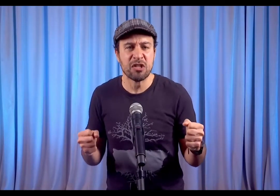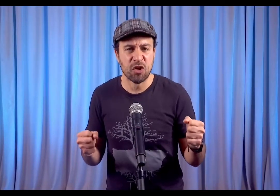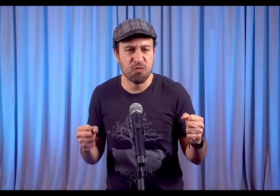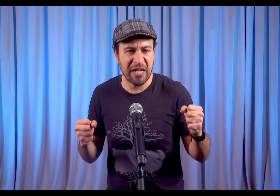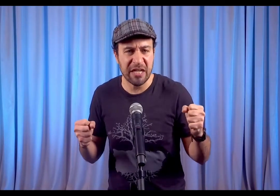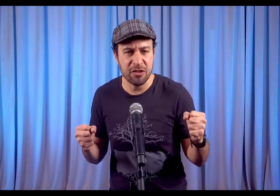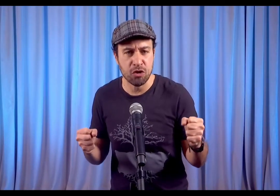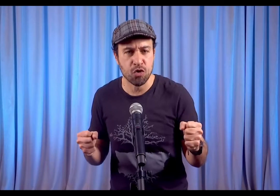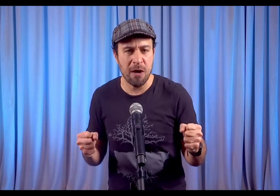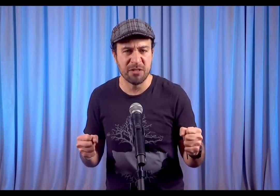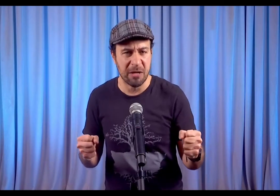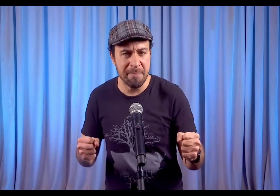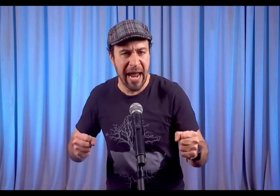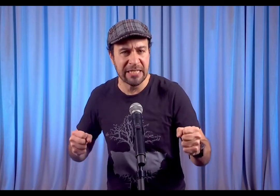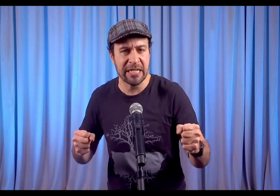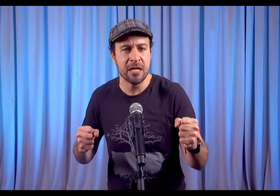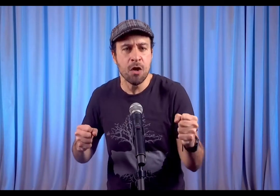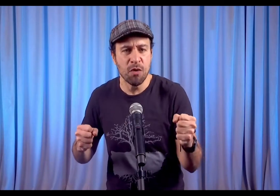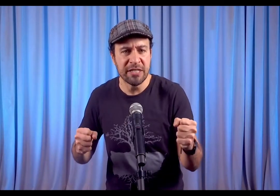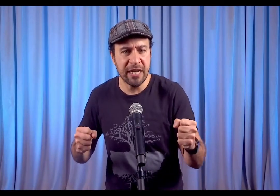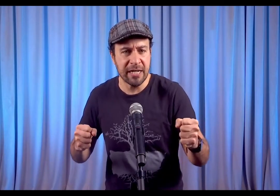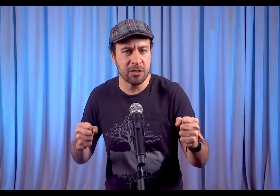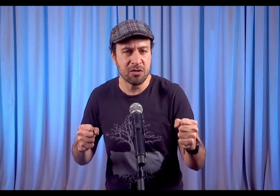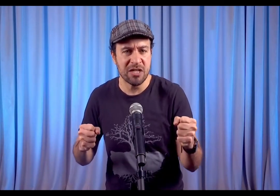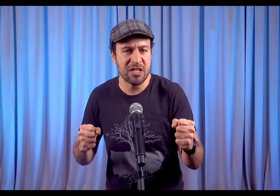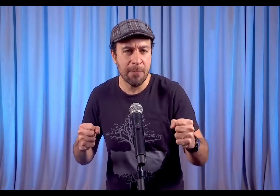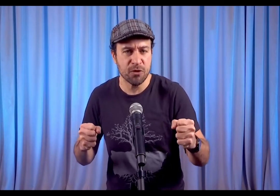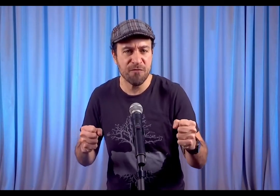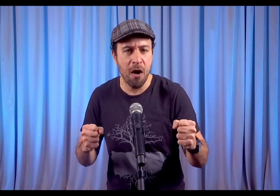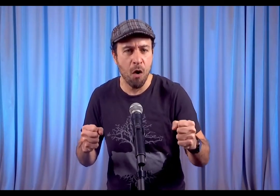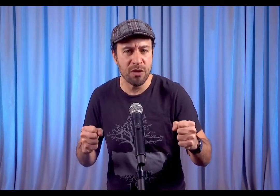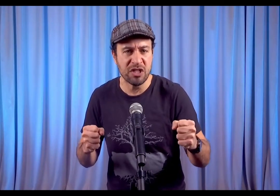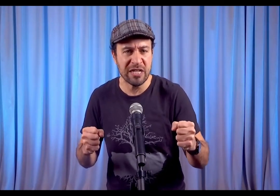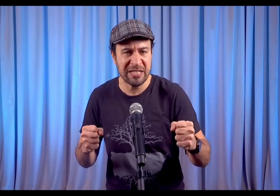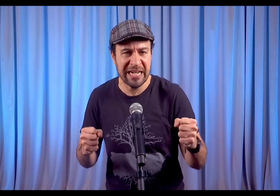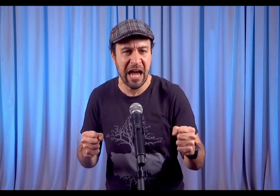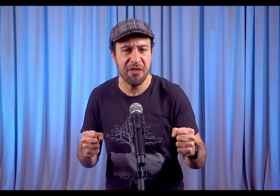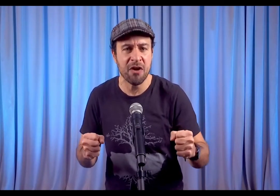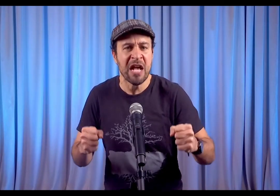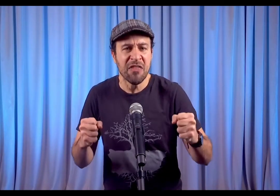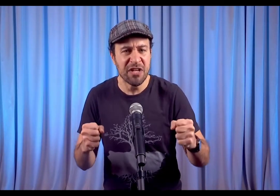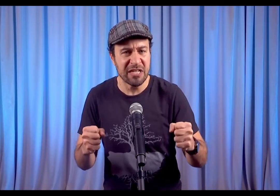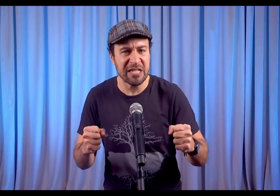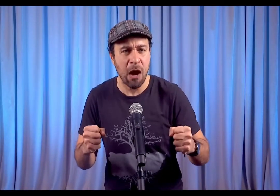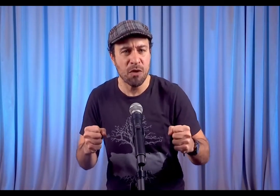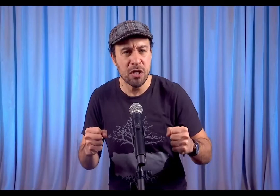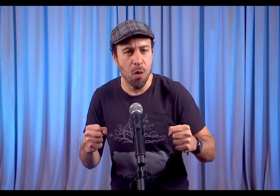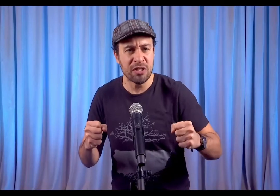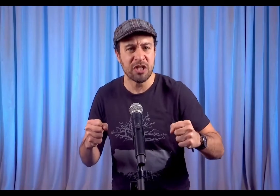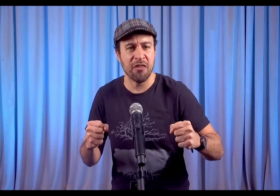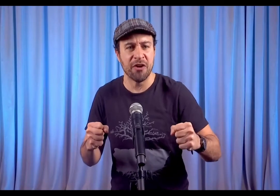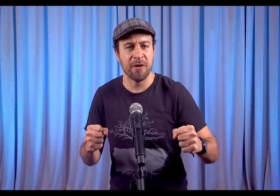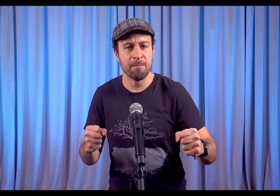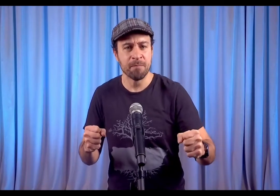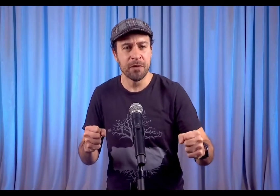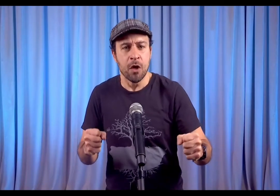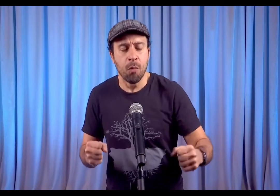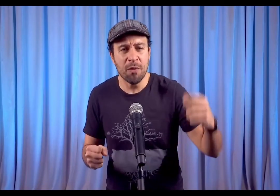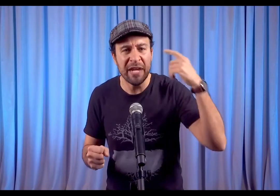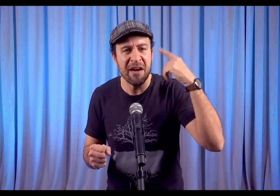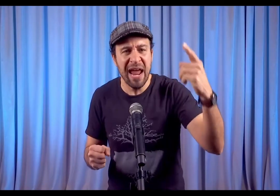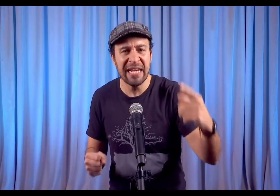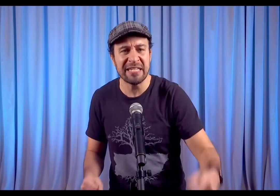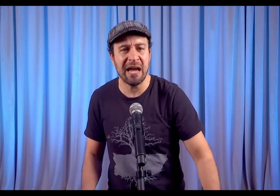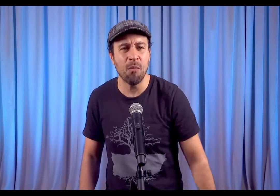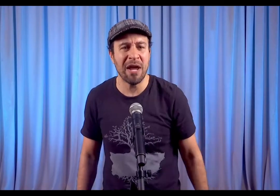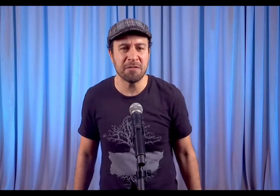dancers directing the drums, demanding we dig into the depths of our origin together. This is how we know each other. When